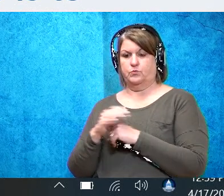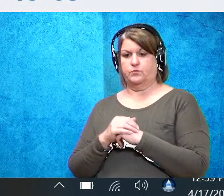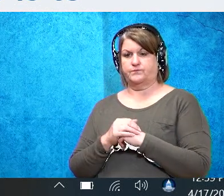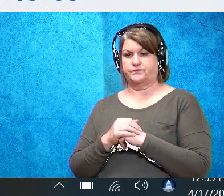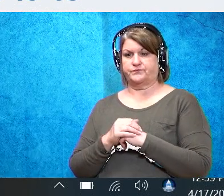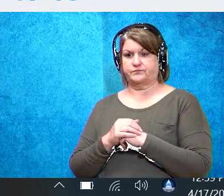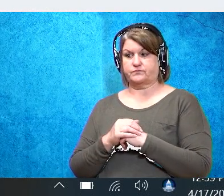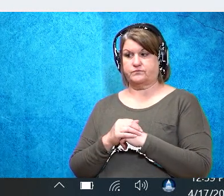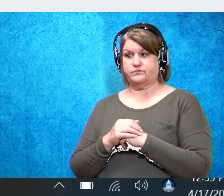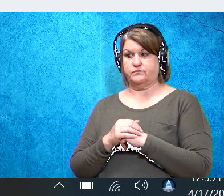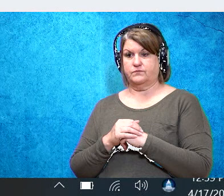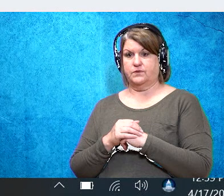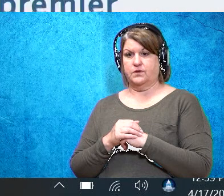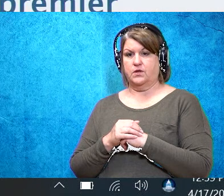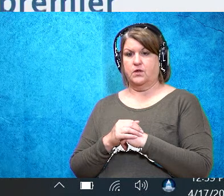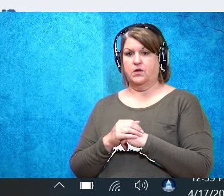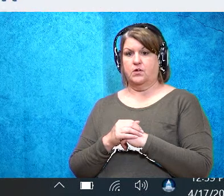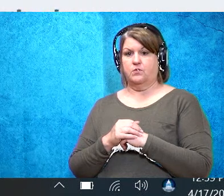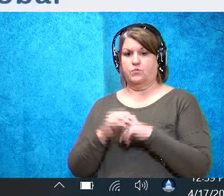So as you scroll down,